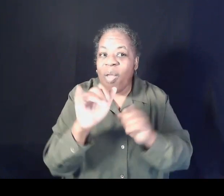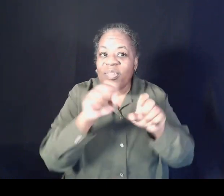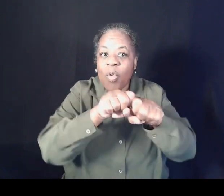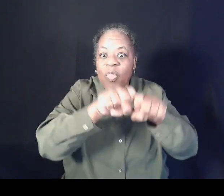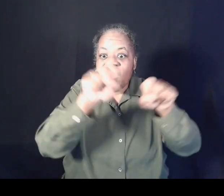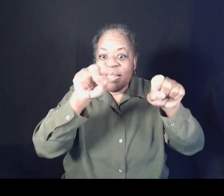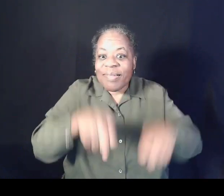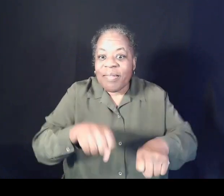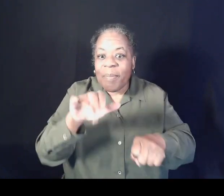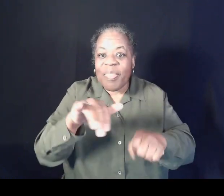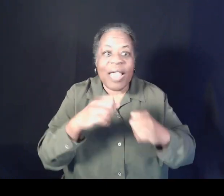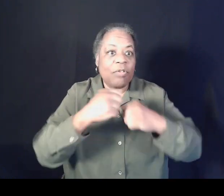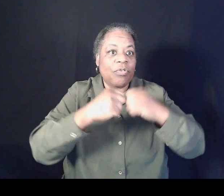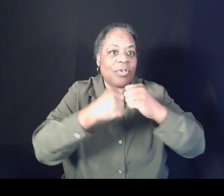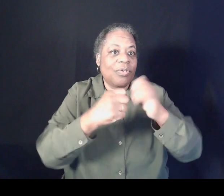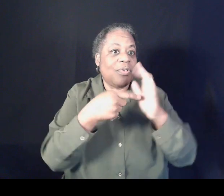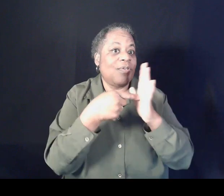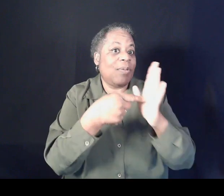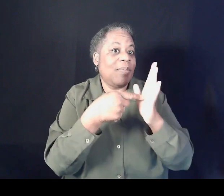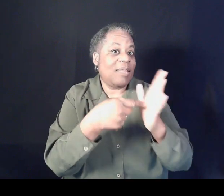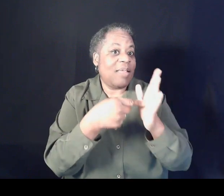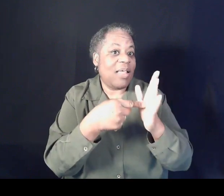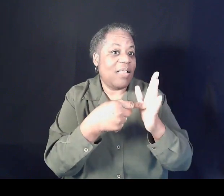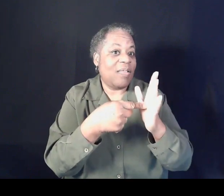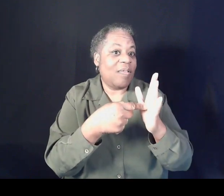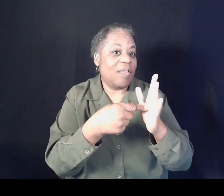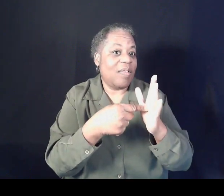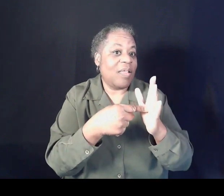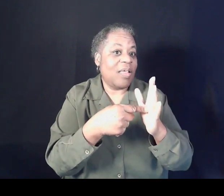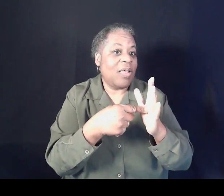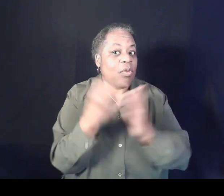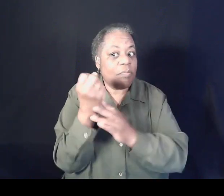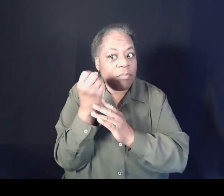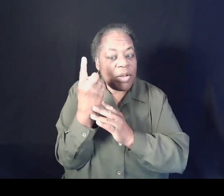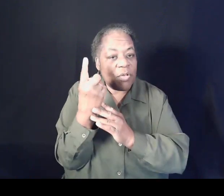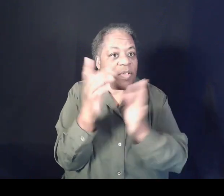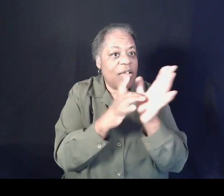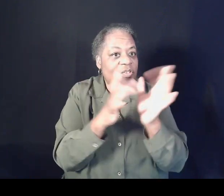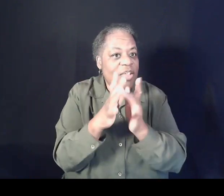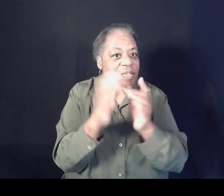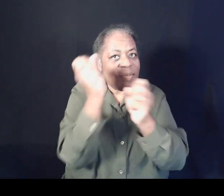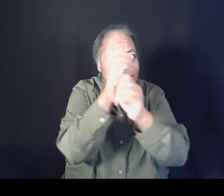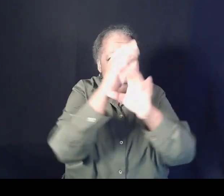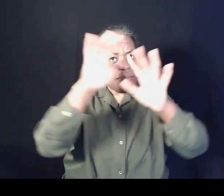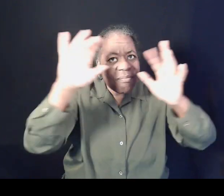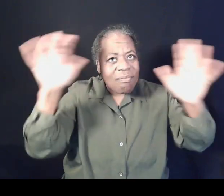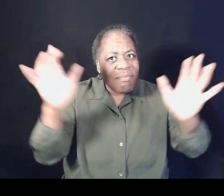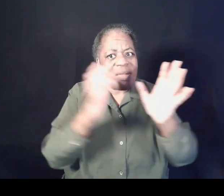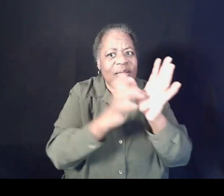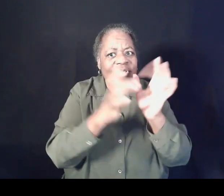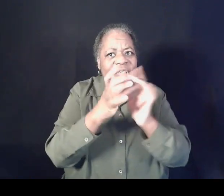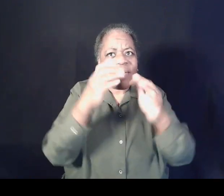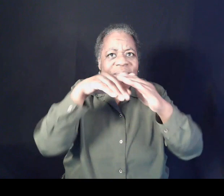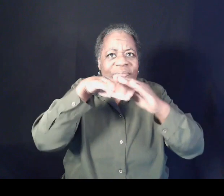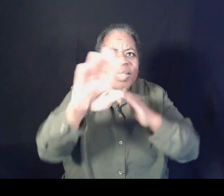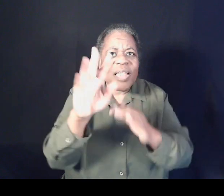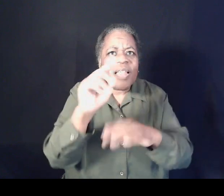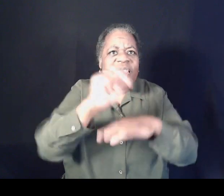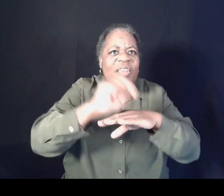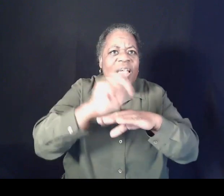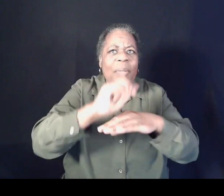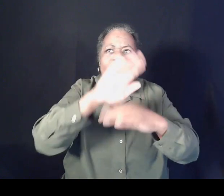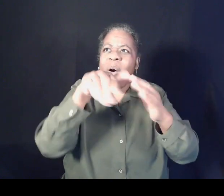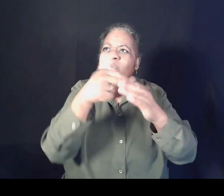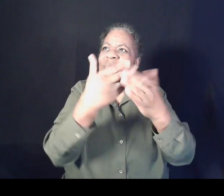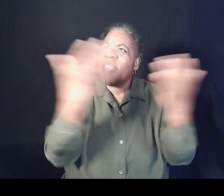represented. To really feel what Jesus was saying here, imagine he came into the space and said, all of this is going to come